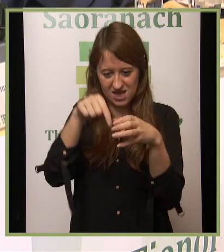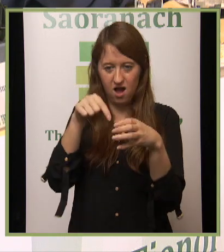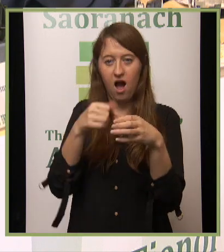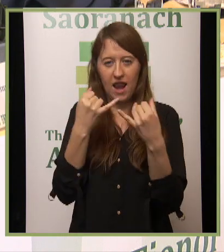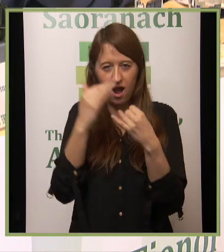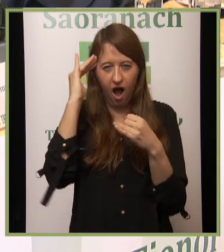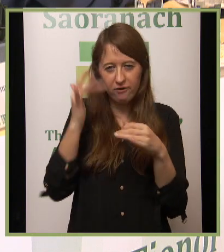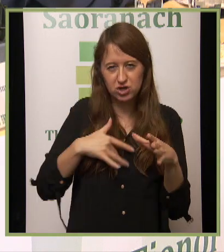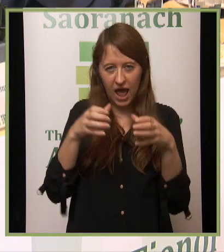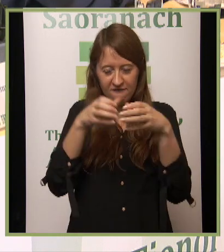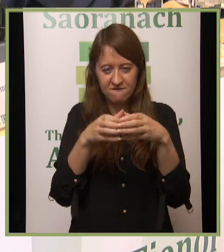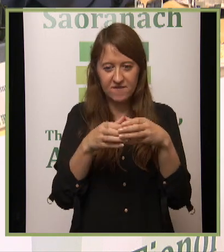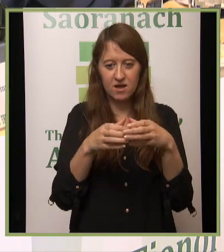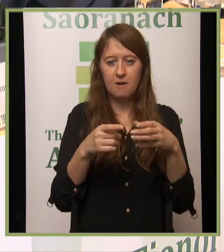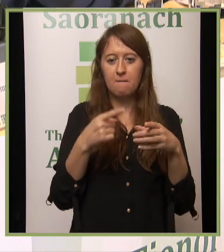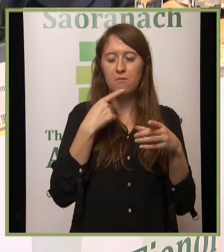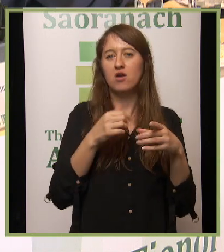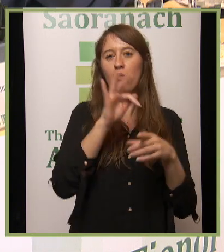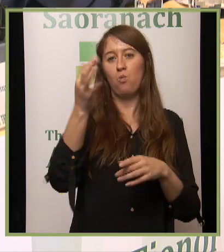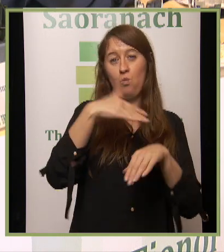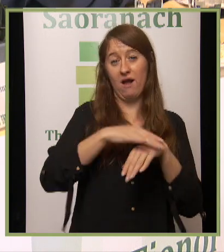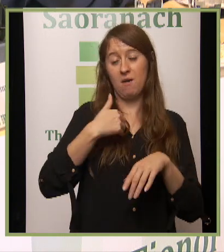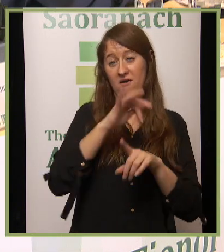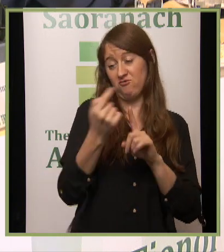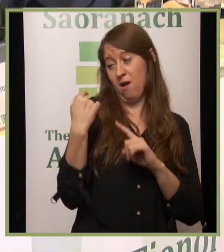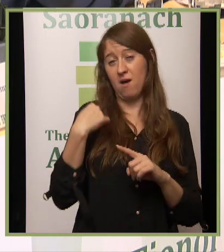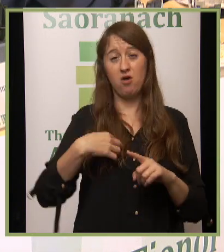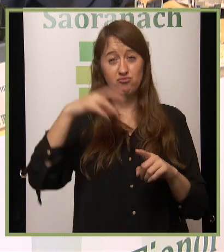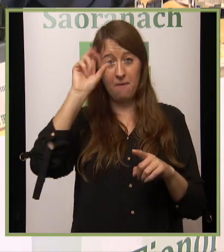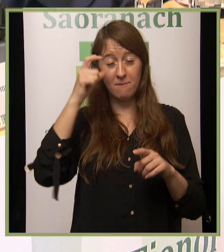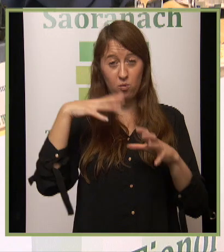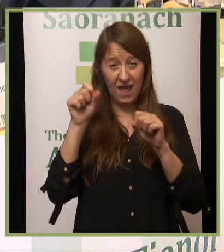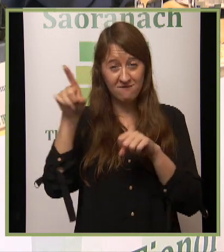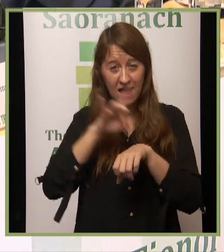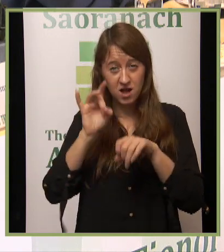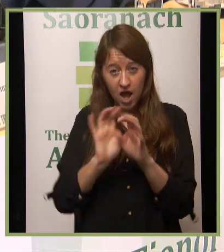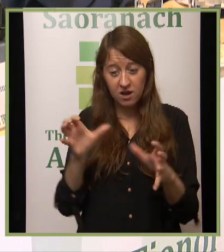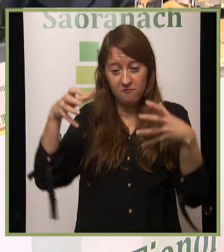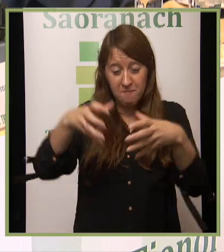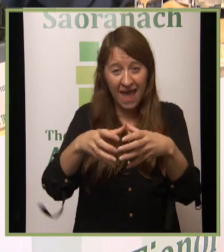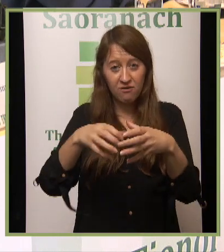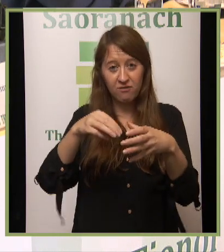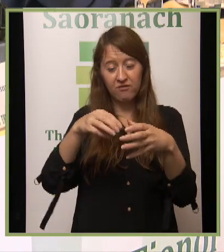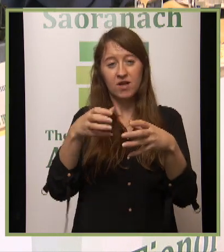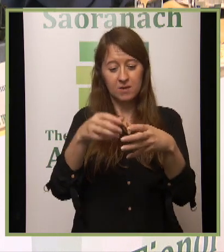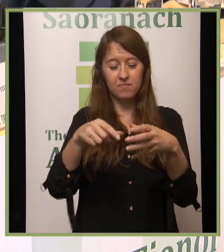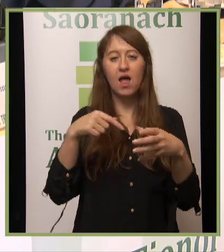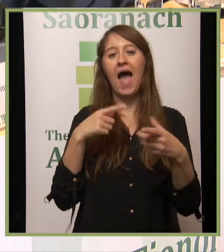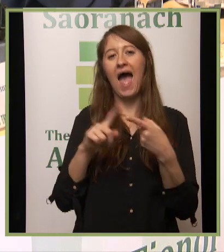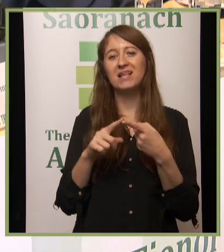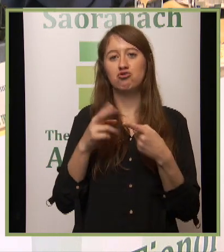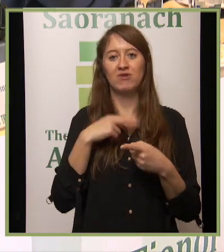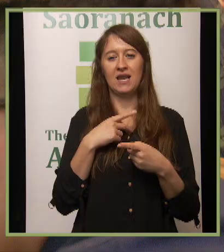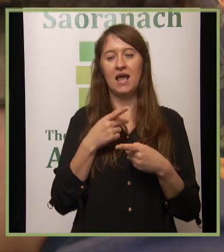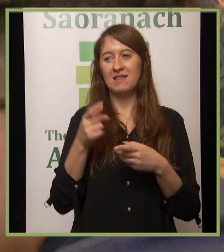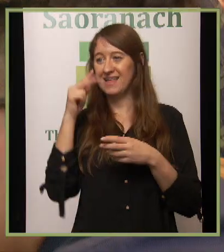we did have mehels in Carnacon, where I'm from, and I remember them because the neighbours would say, this is the day we're all going to go, and we all go to this field,